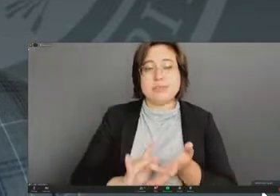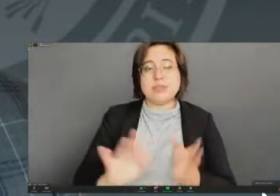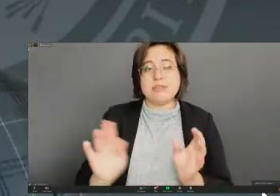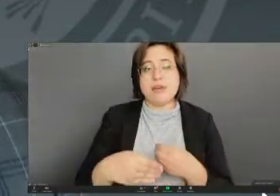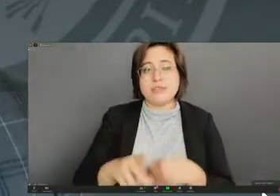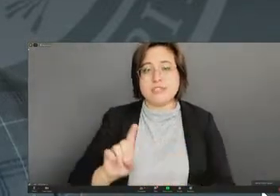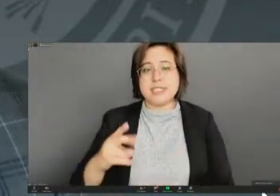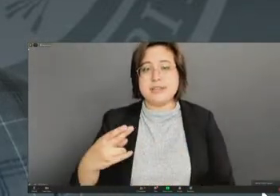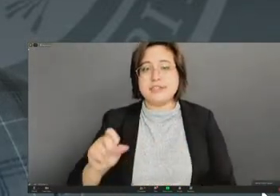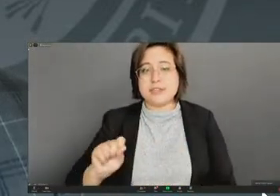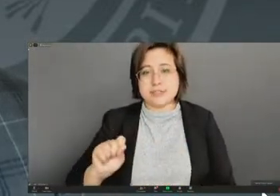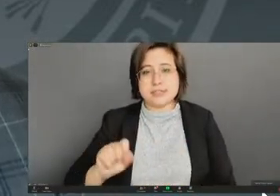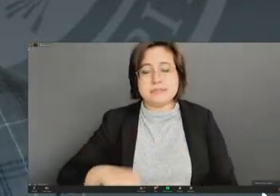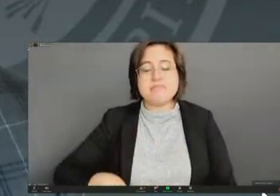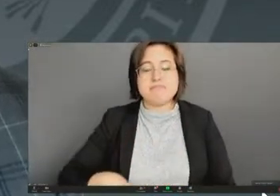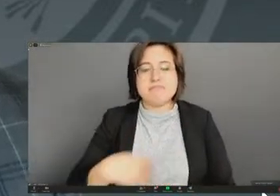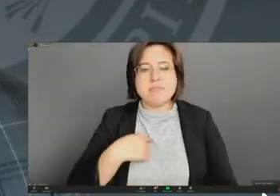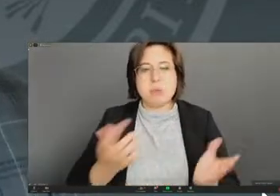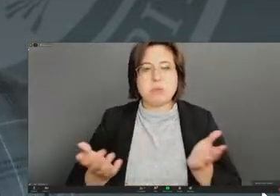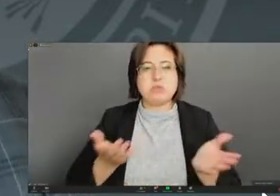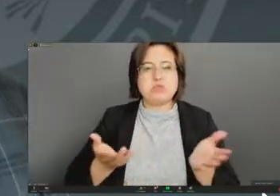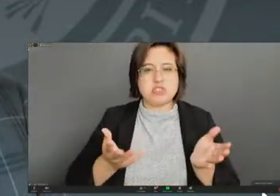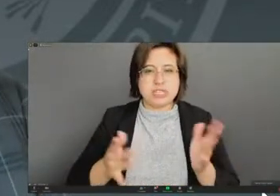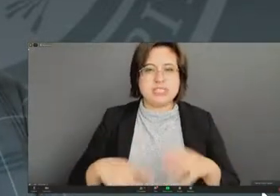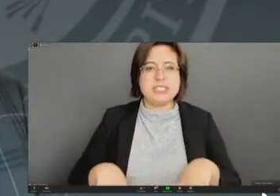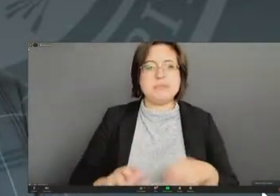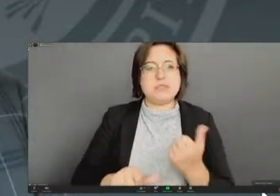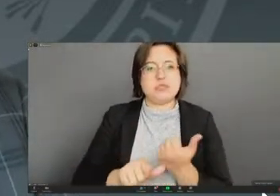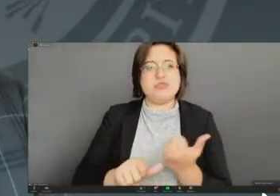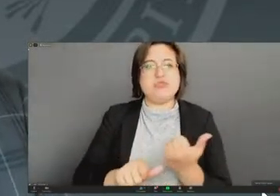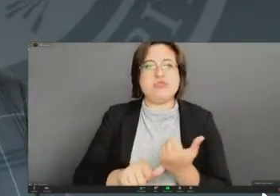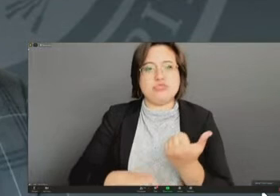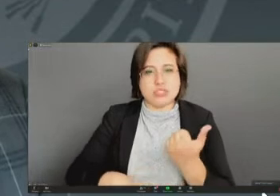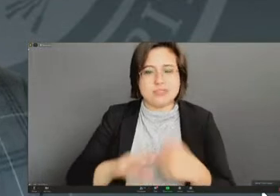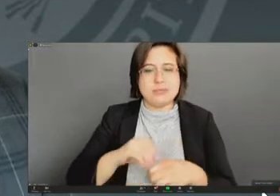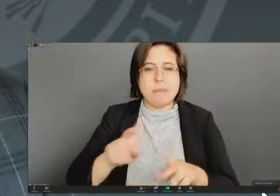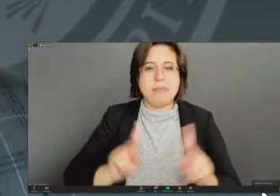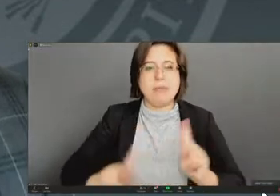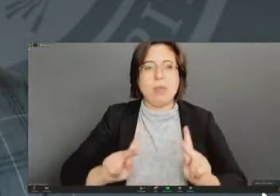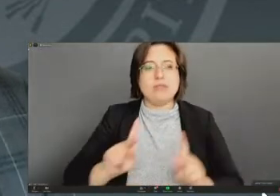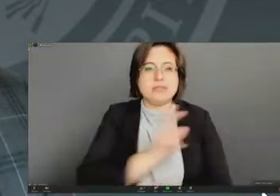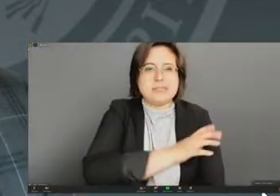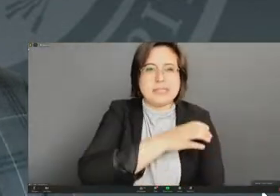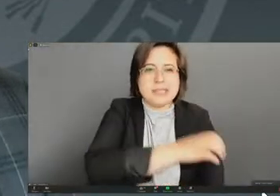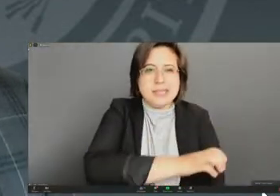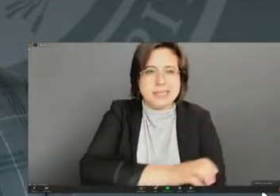DHS, I was serving as the Associate Chief Medical Officer at People's Clinic. It's a